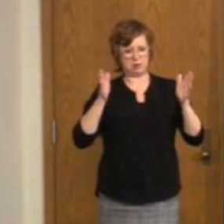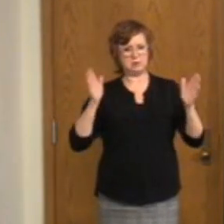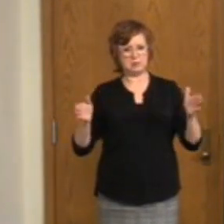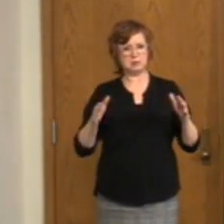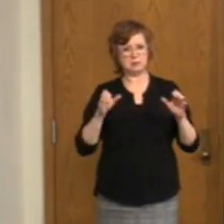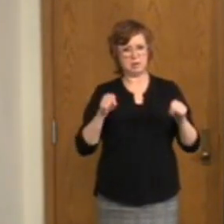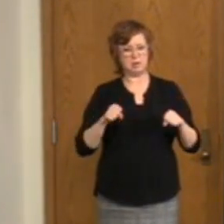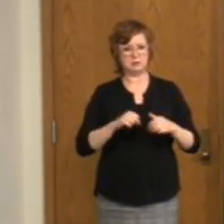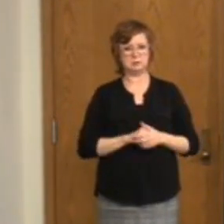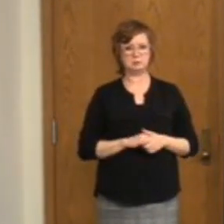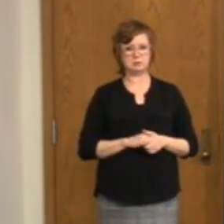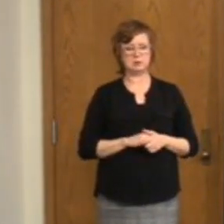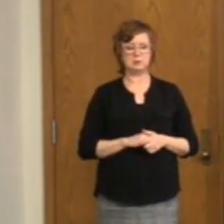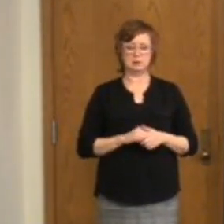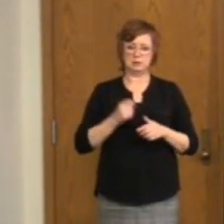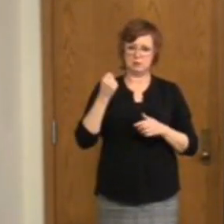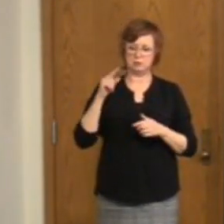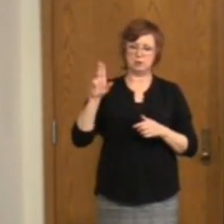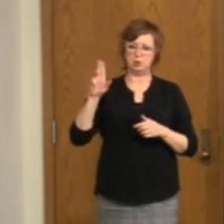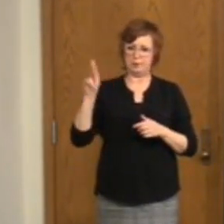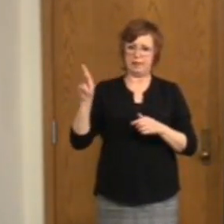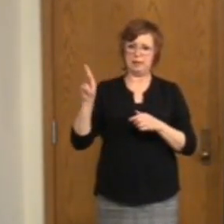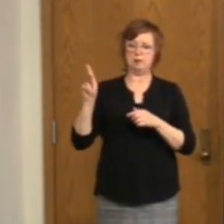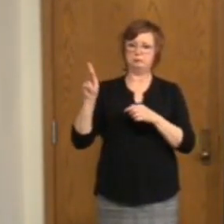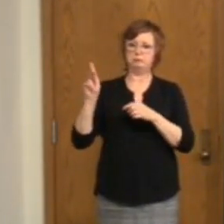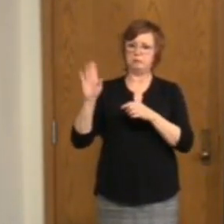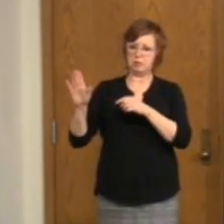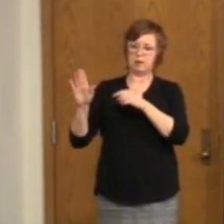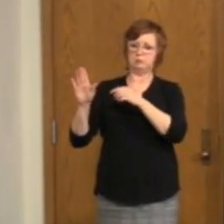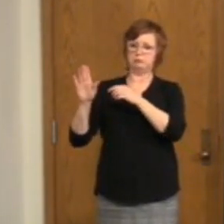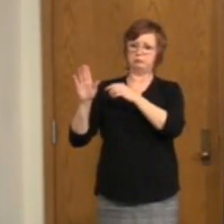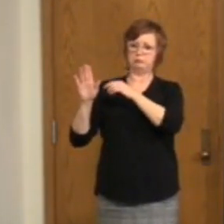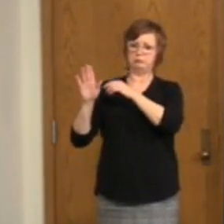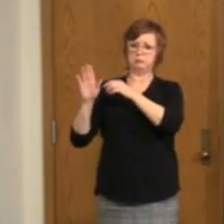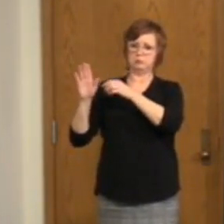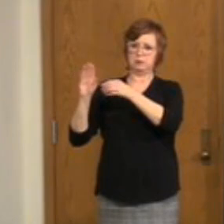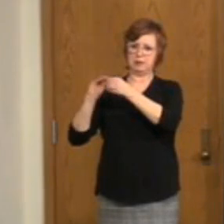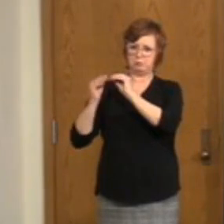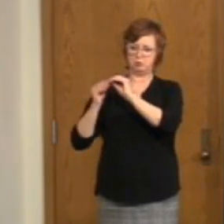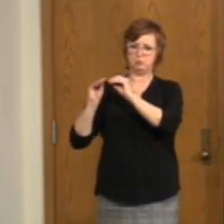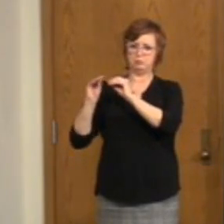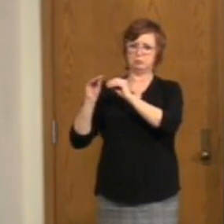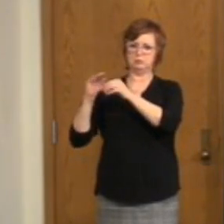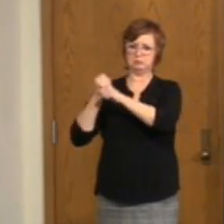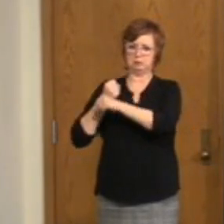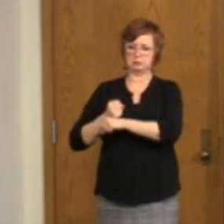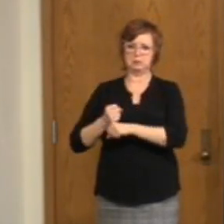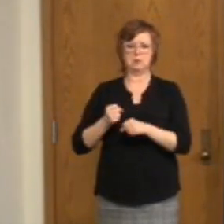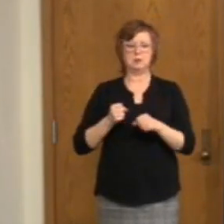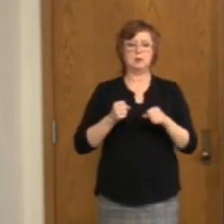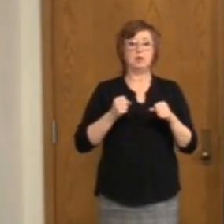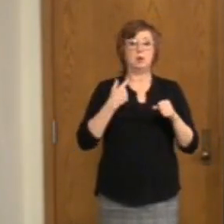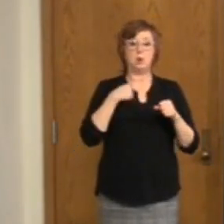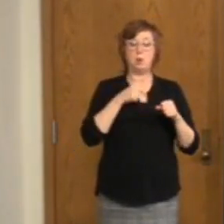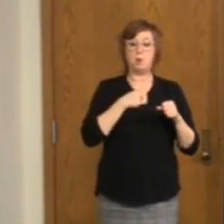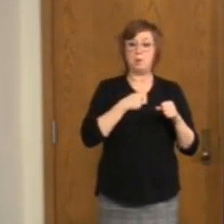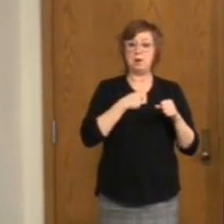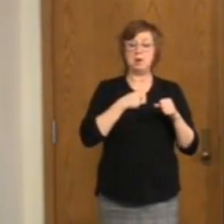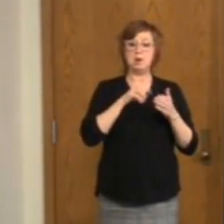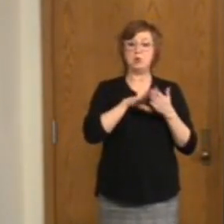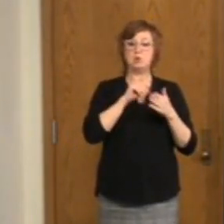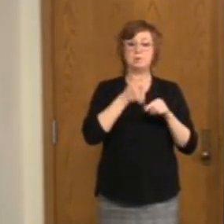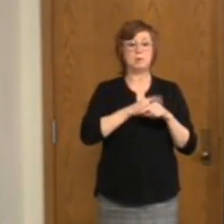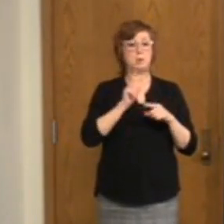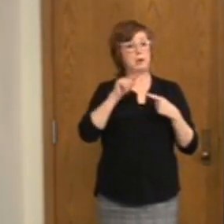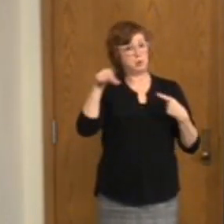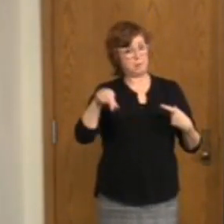second dose in the UK. And then in Canada, we already knew Quebec was giving its second dose at 3 months. And their data, which